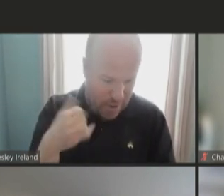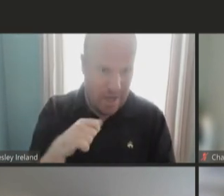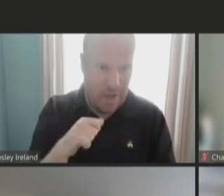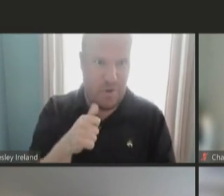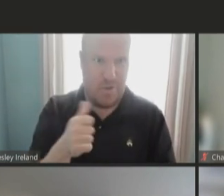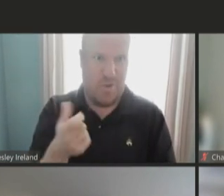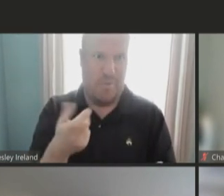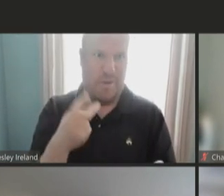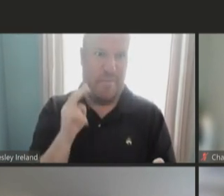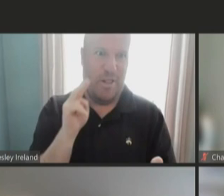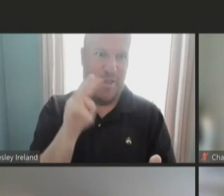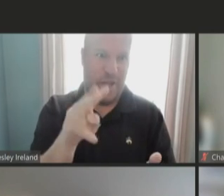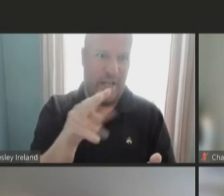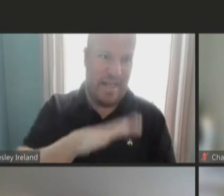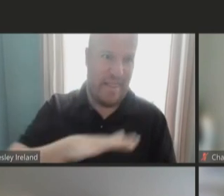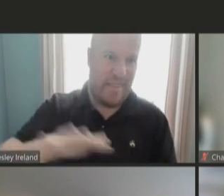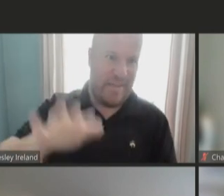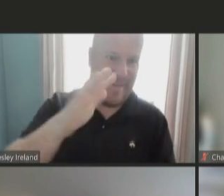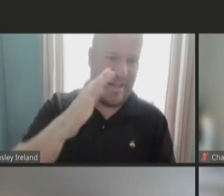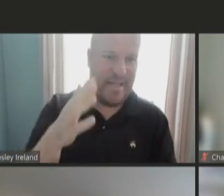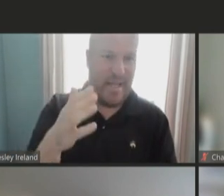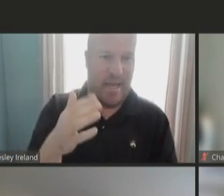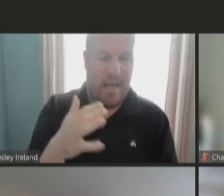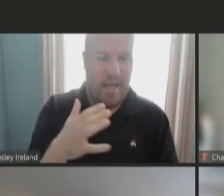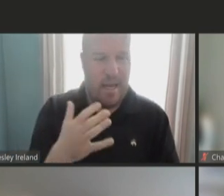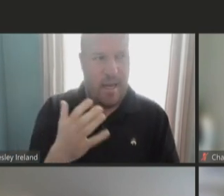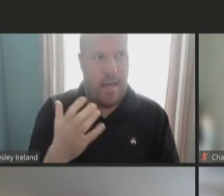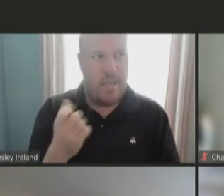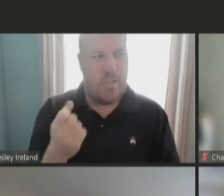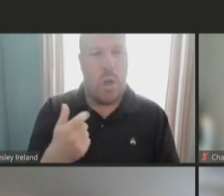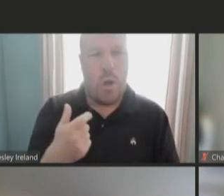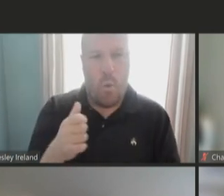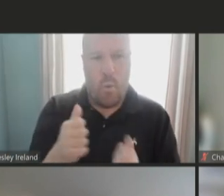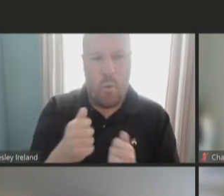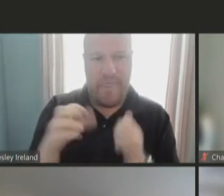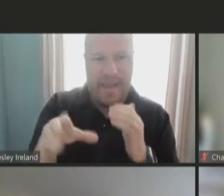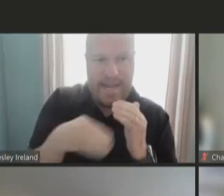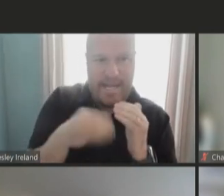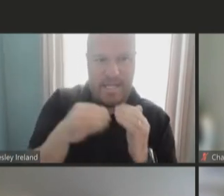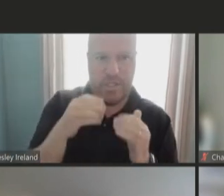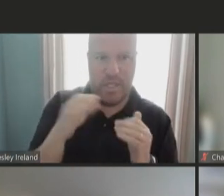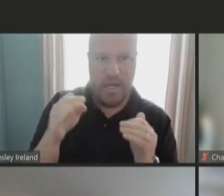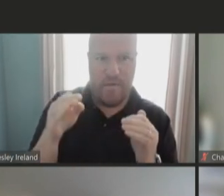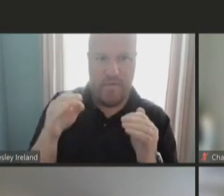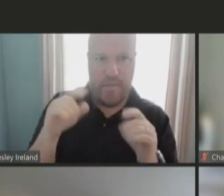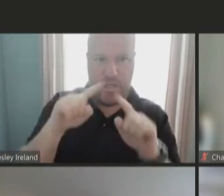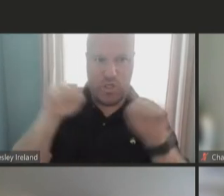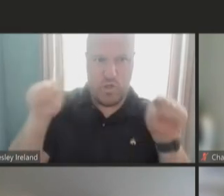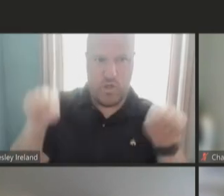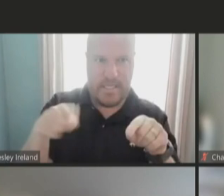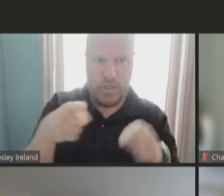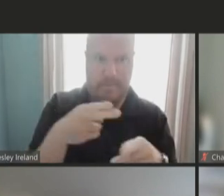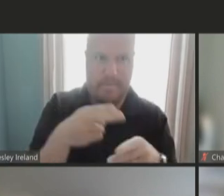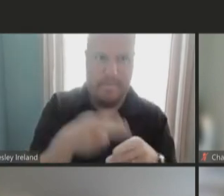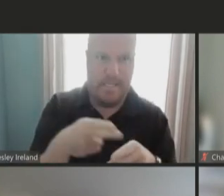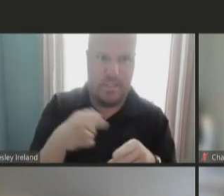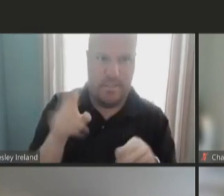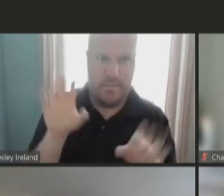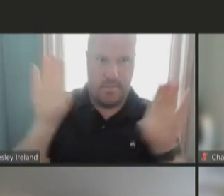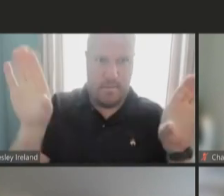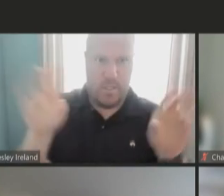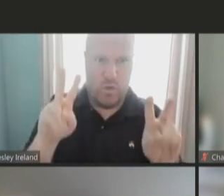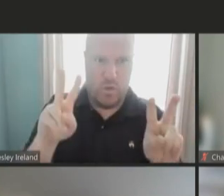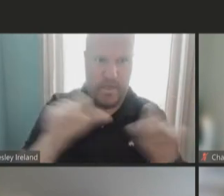easy to look down at that during a game, and I often lose my phone battery by the end of the game, and I miss what's happening out on the field.